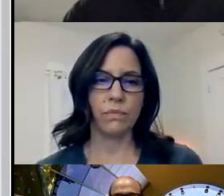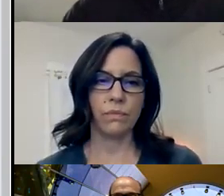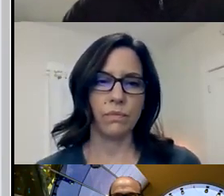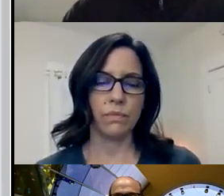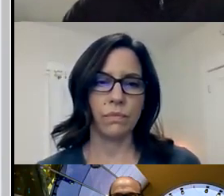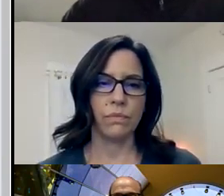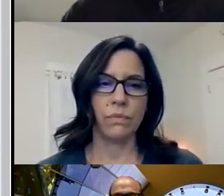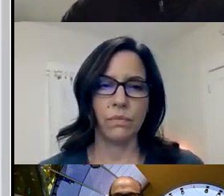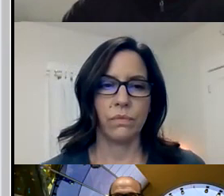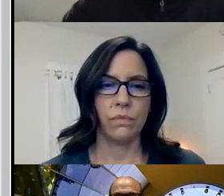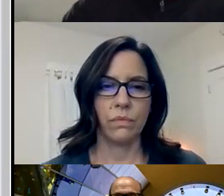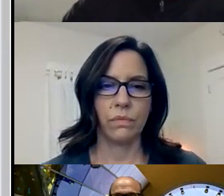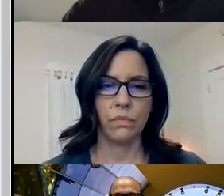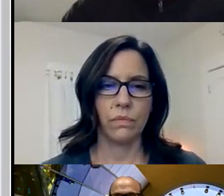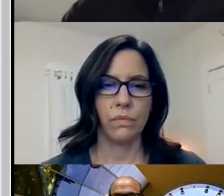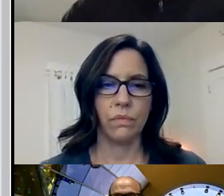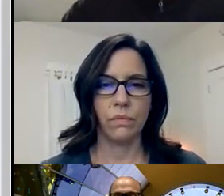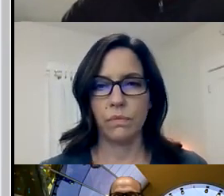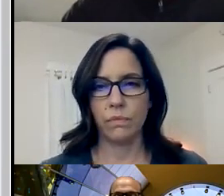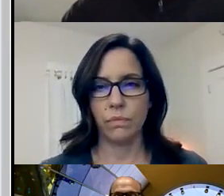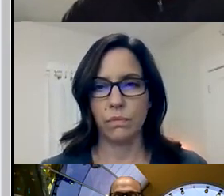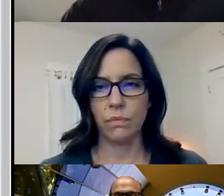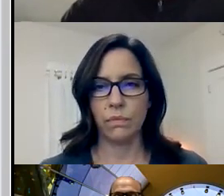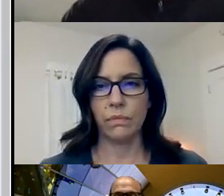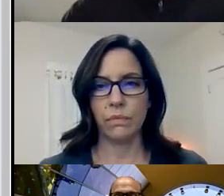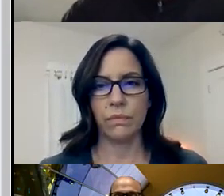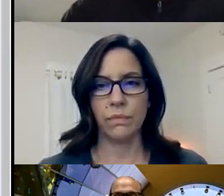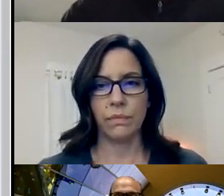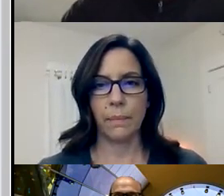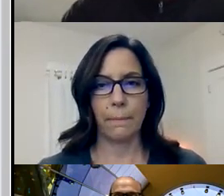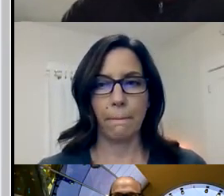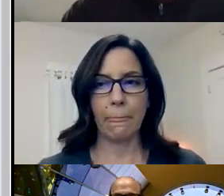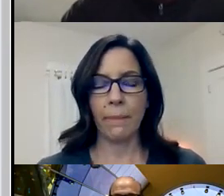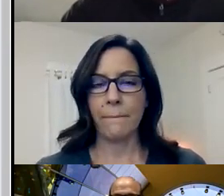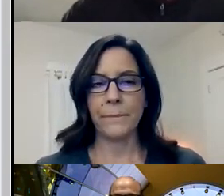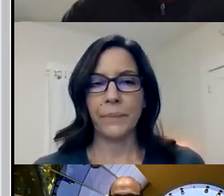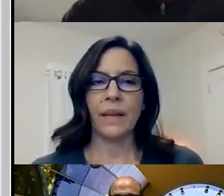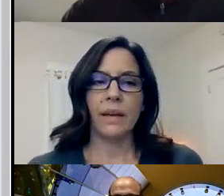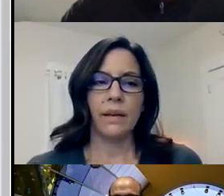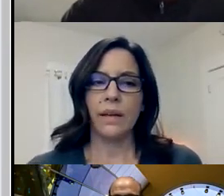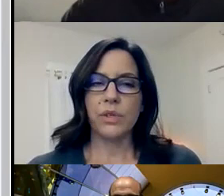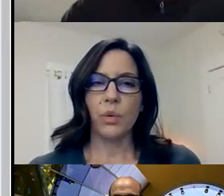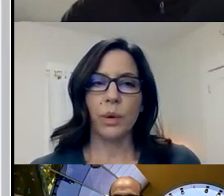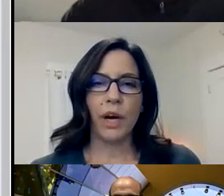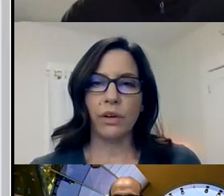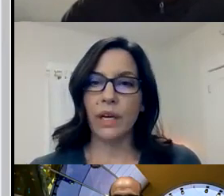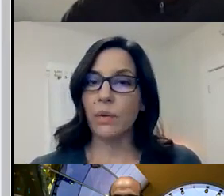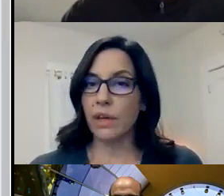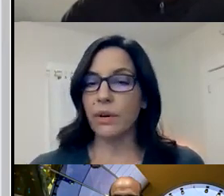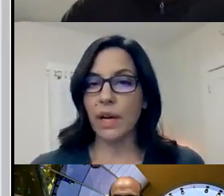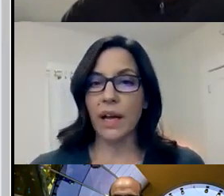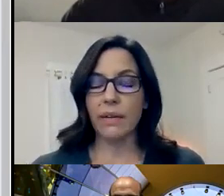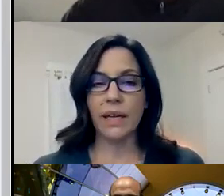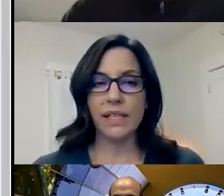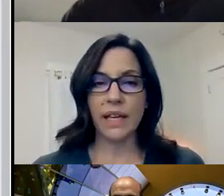And with that said, is Cal Expo the only site for vaccination? No, so we're partnering